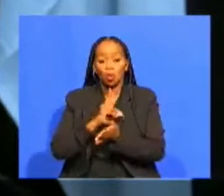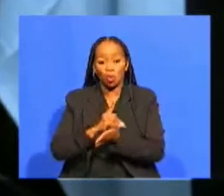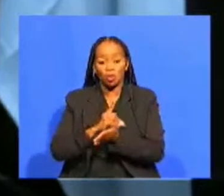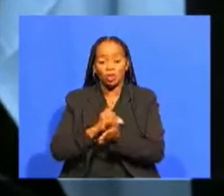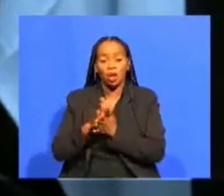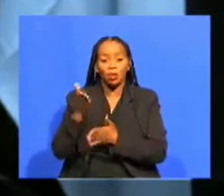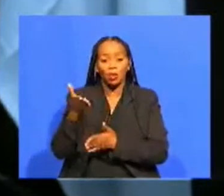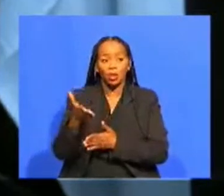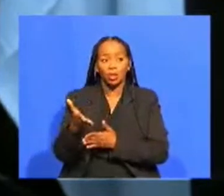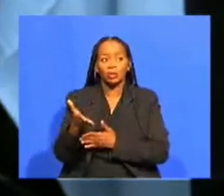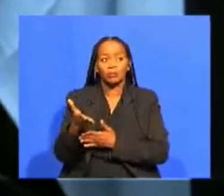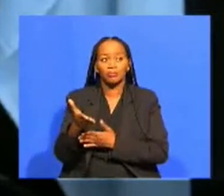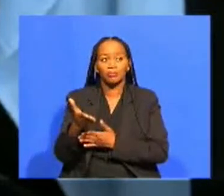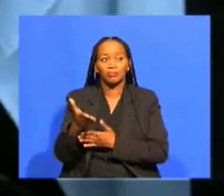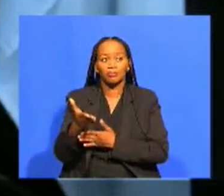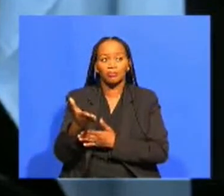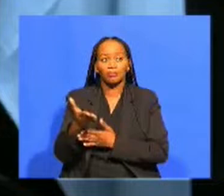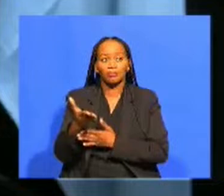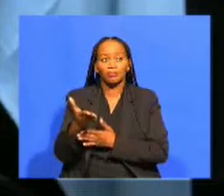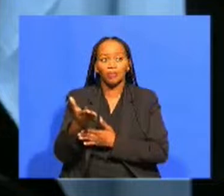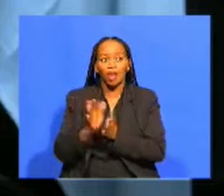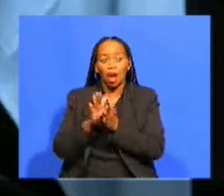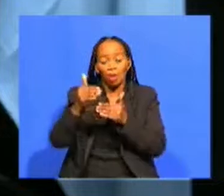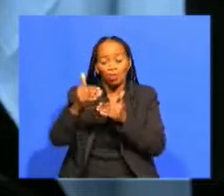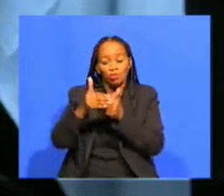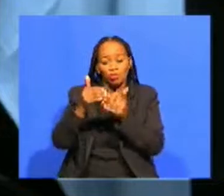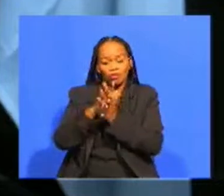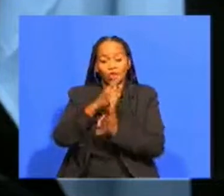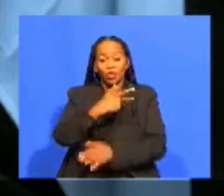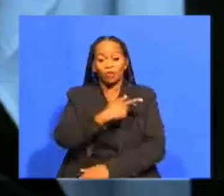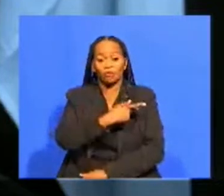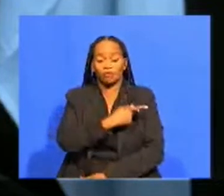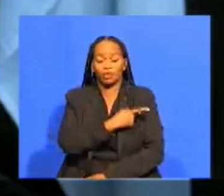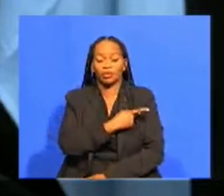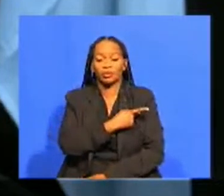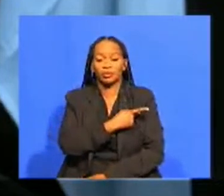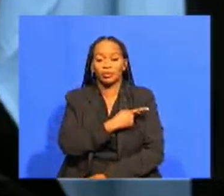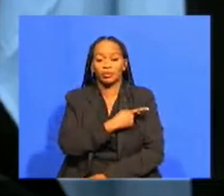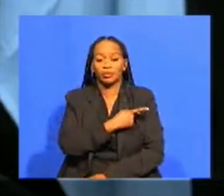even almost they're very near to a vaccine, I'm hearing.